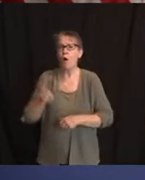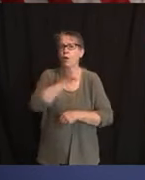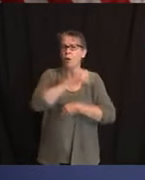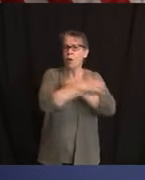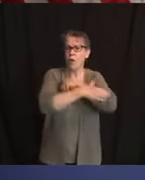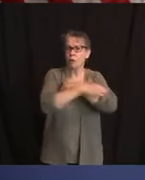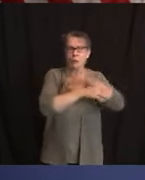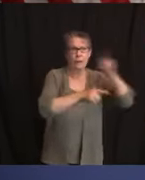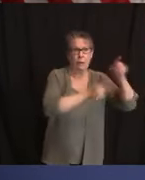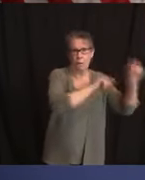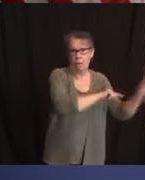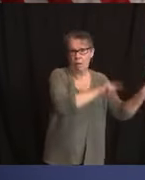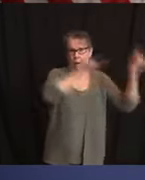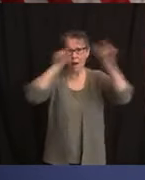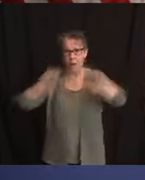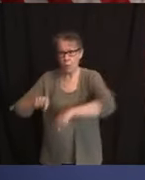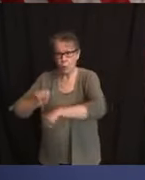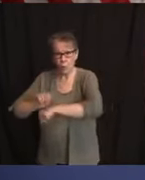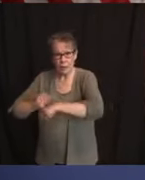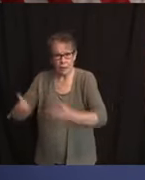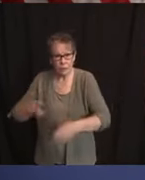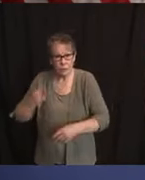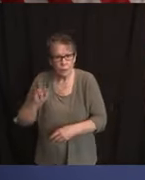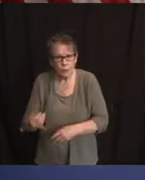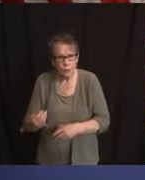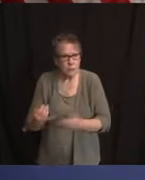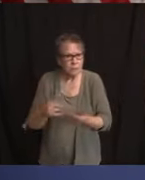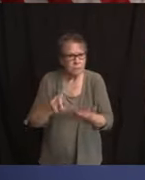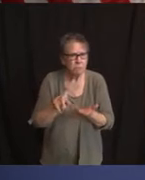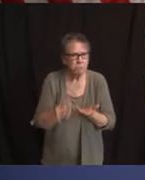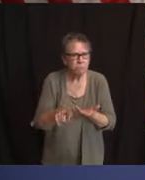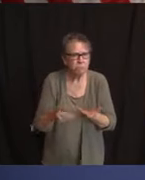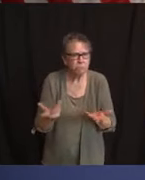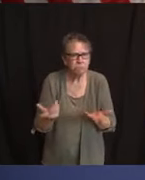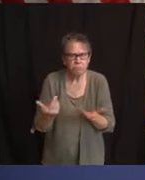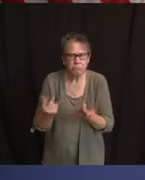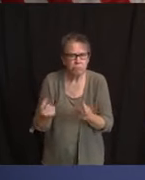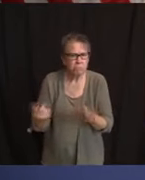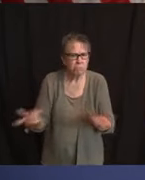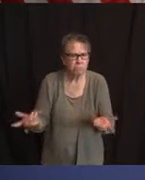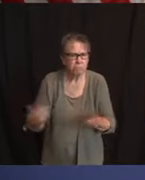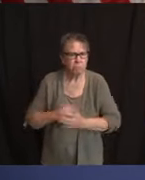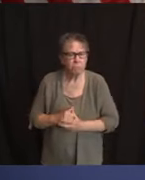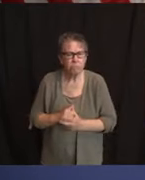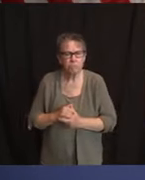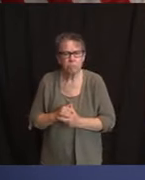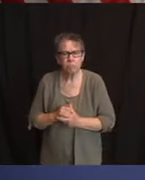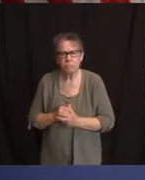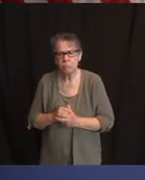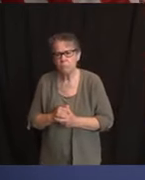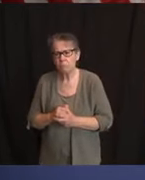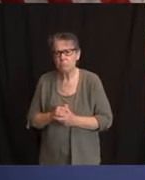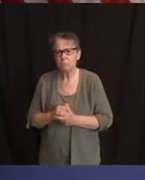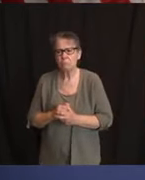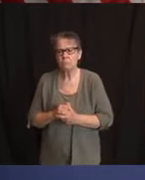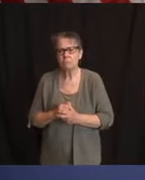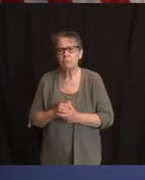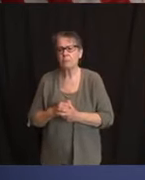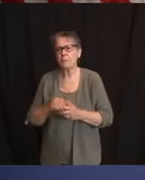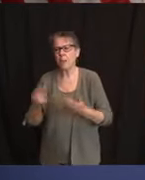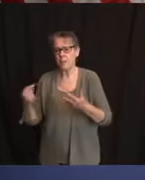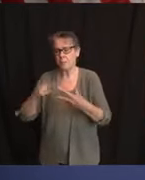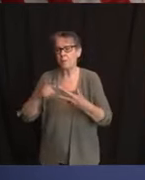University Hospital, Red Cross, we were here Saturday and we love it. So it holds a lot of promise. Matt was singled out as